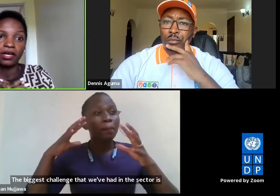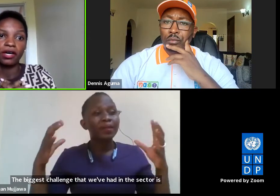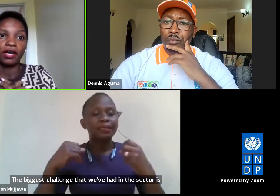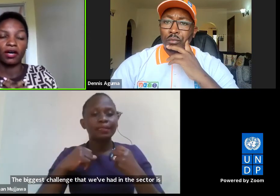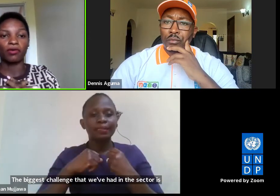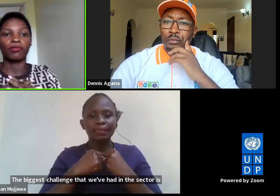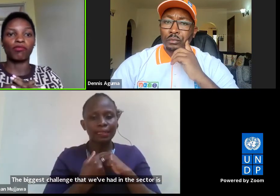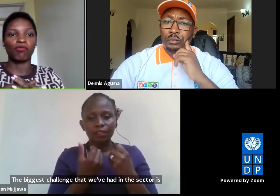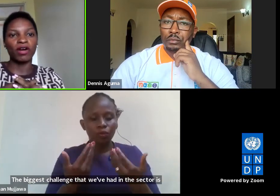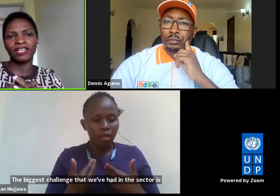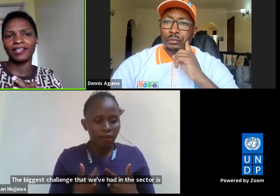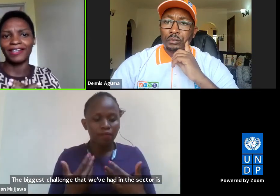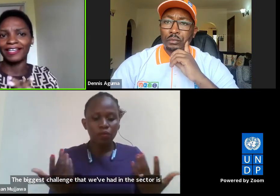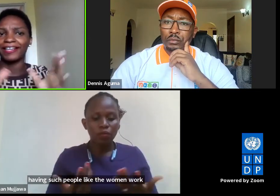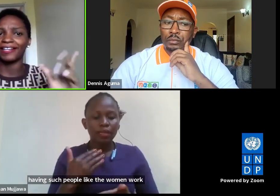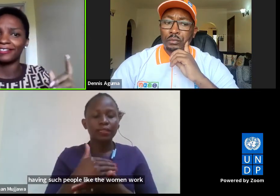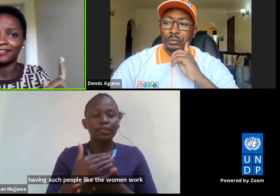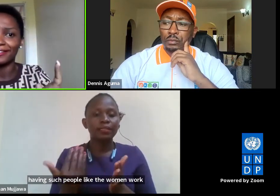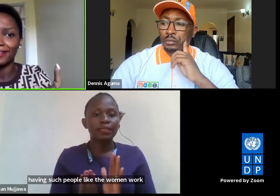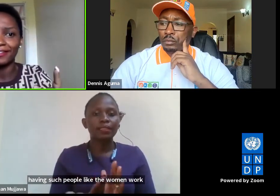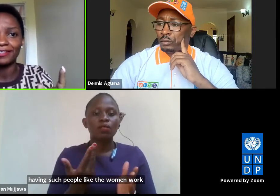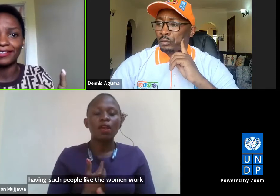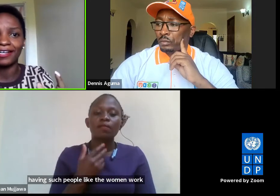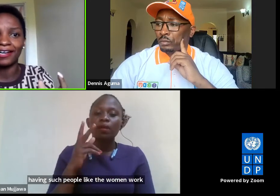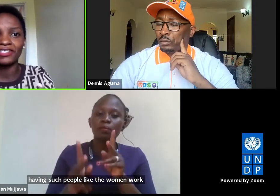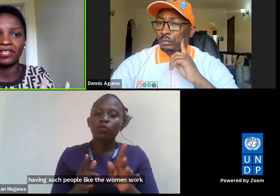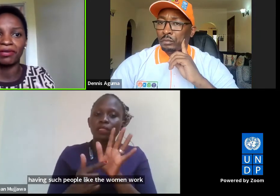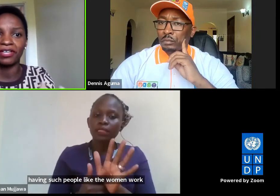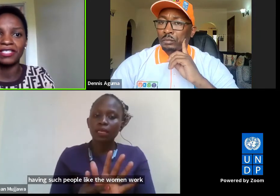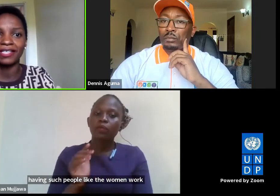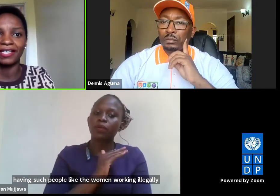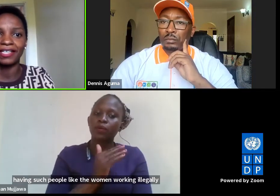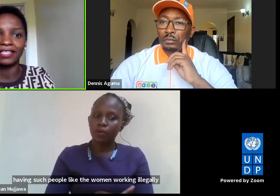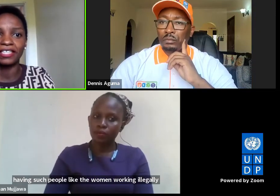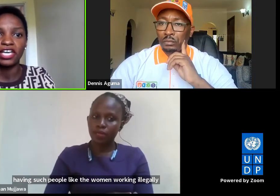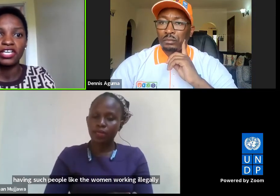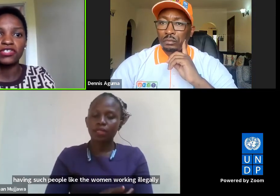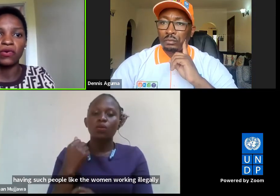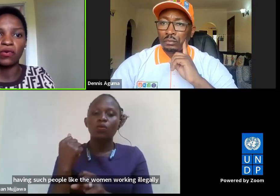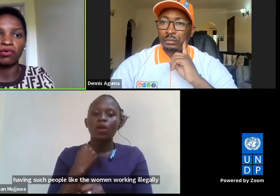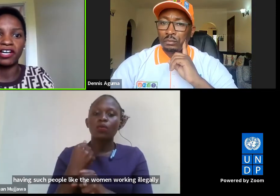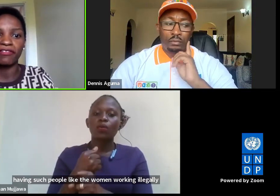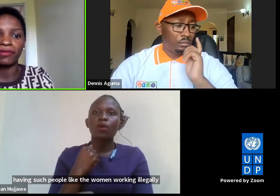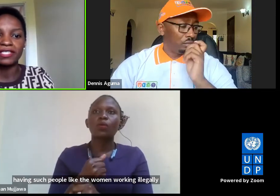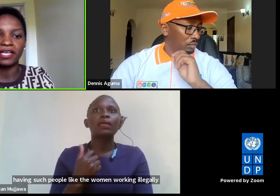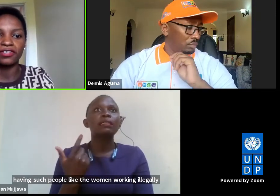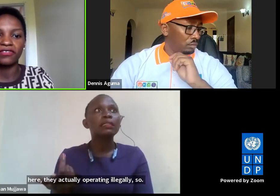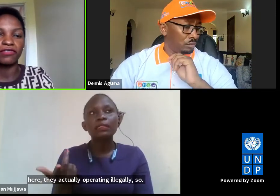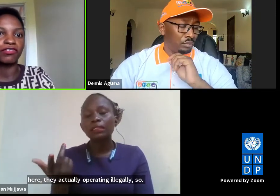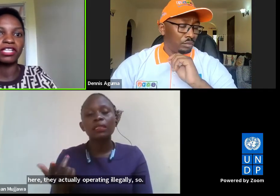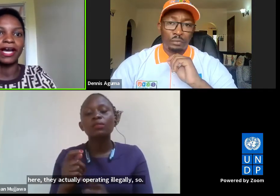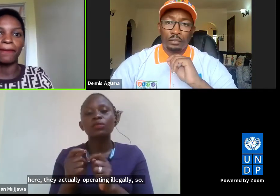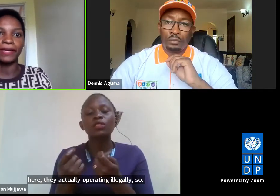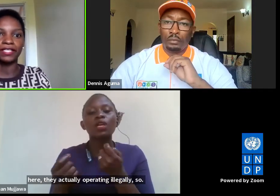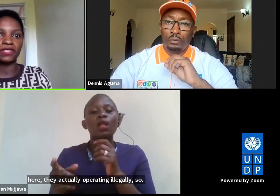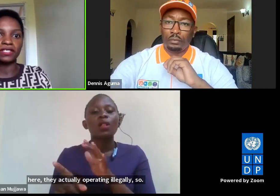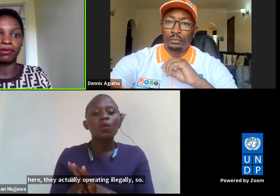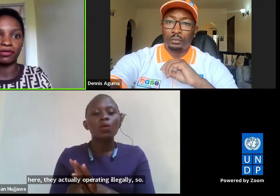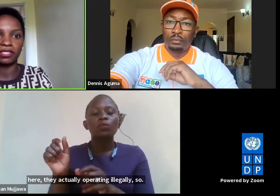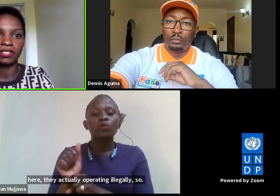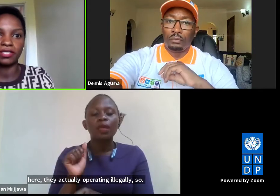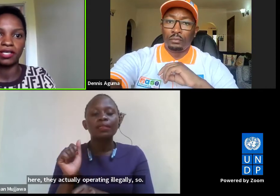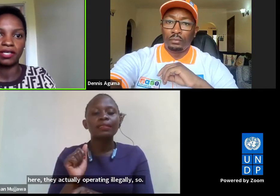women working illegally. Yeah, they are actually operating illegally. So governments cannot even fully come in